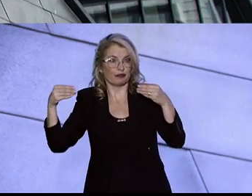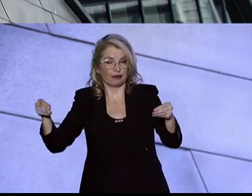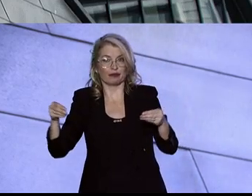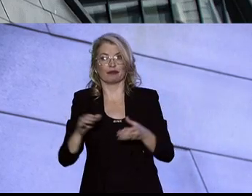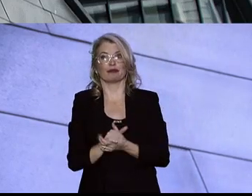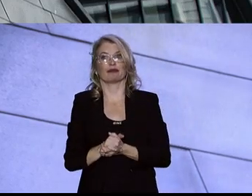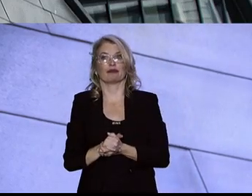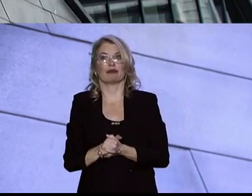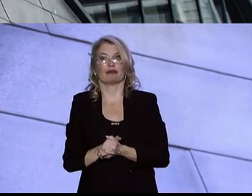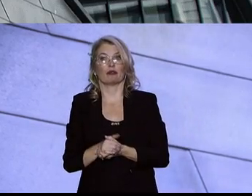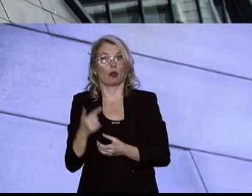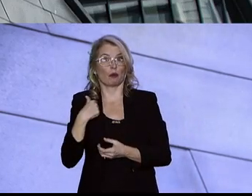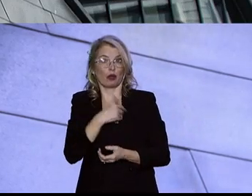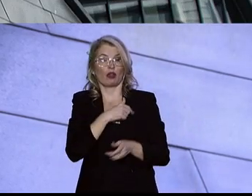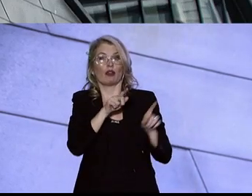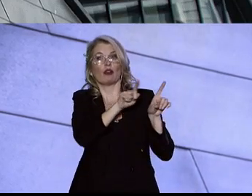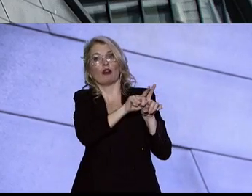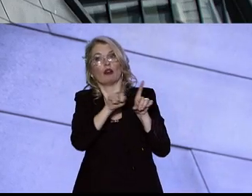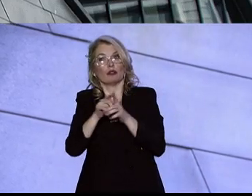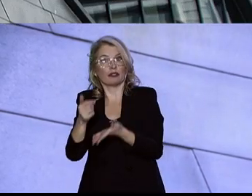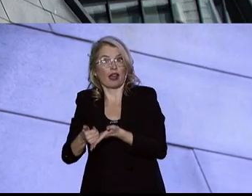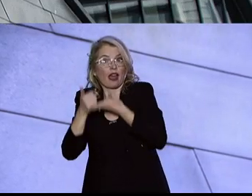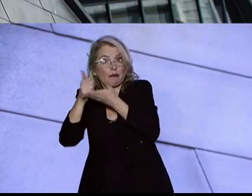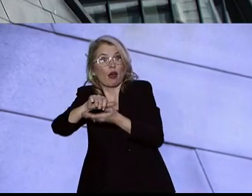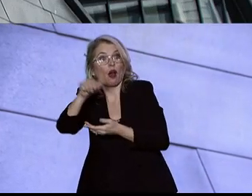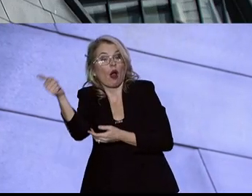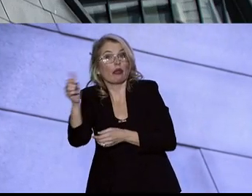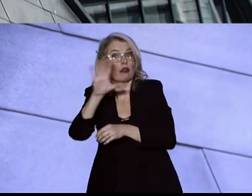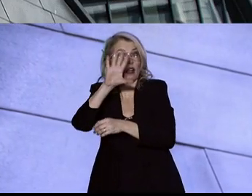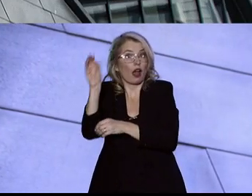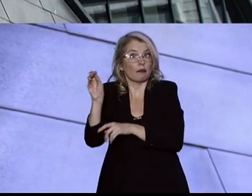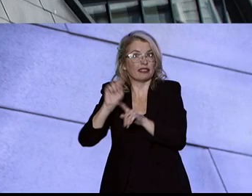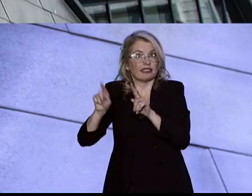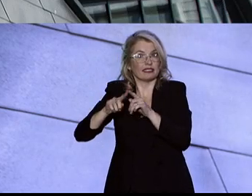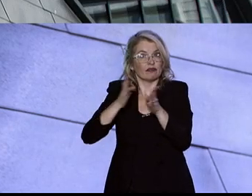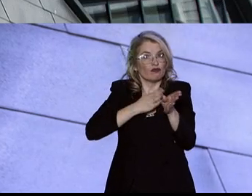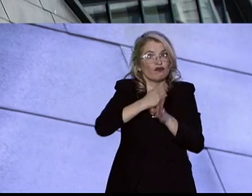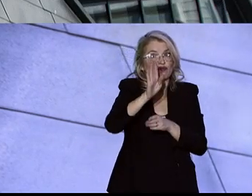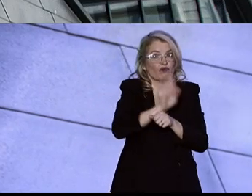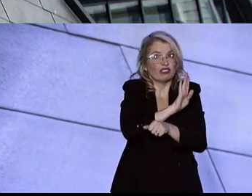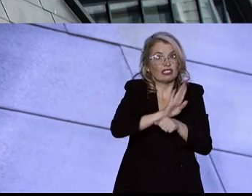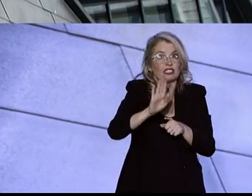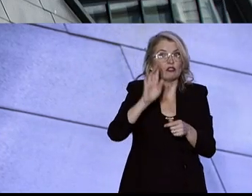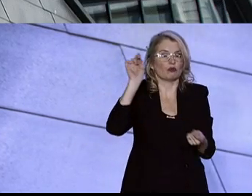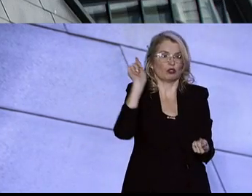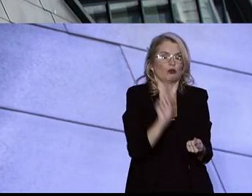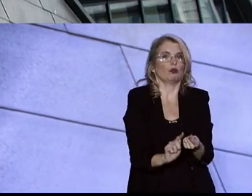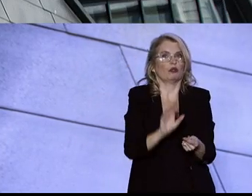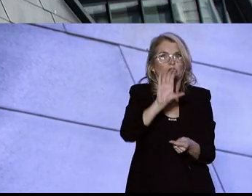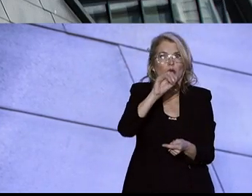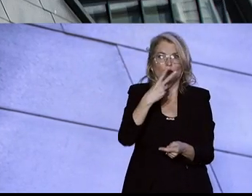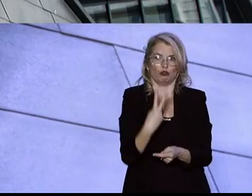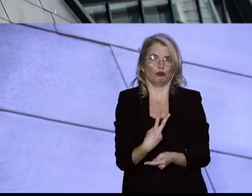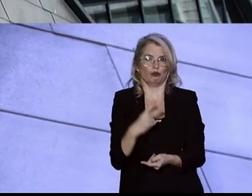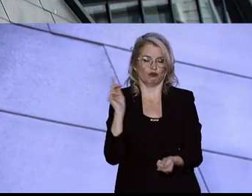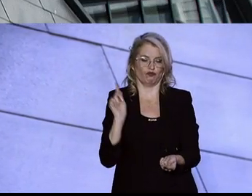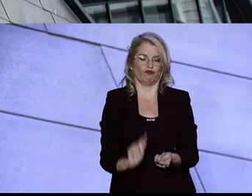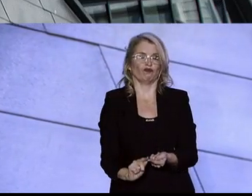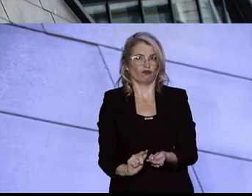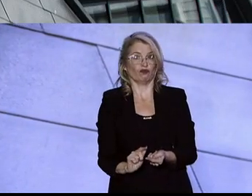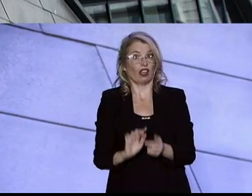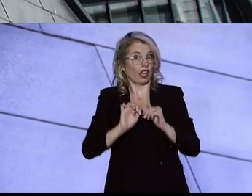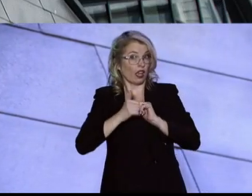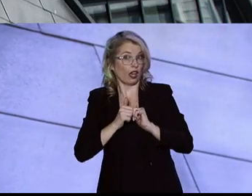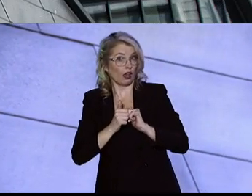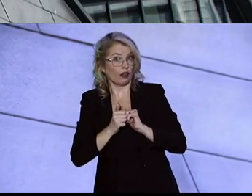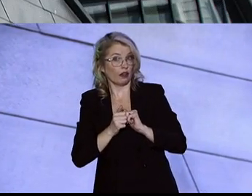their stores. We are also helping others in the industrial sector reduce their carbon footprint.